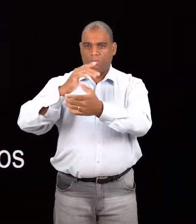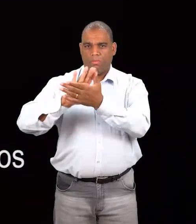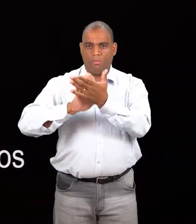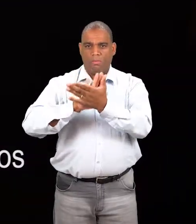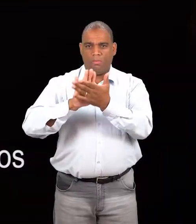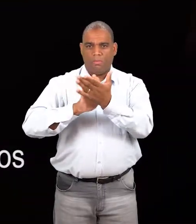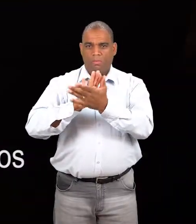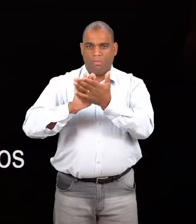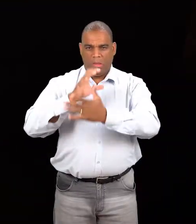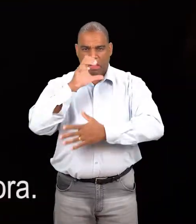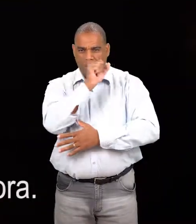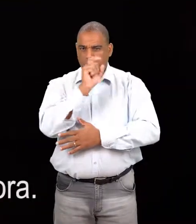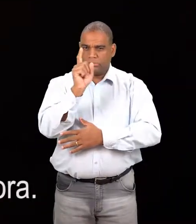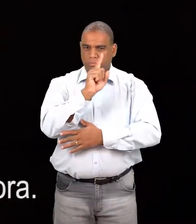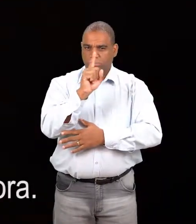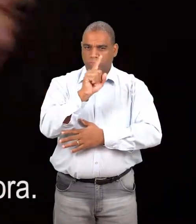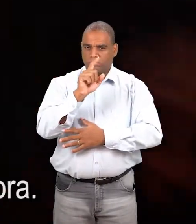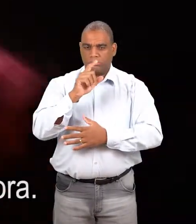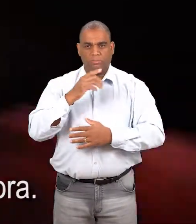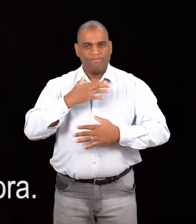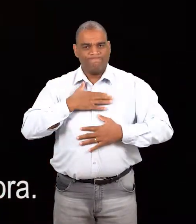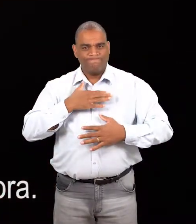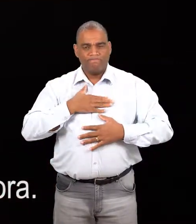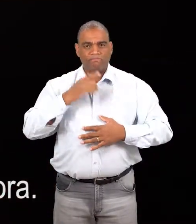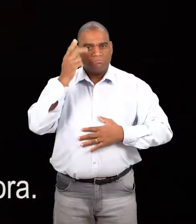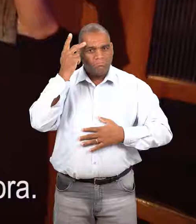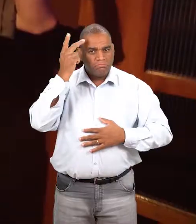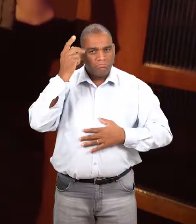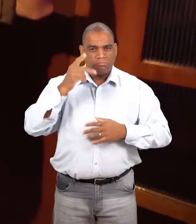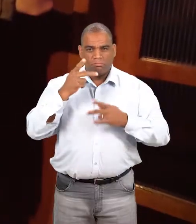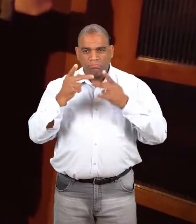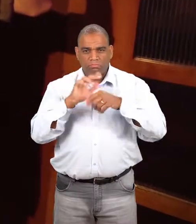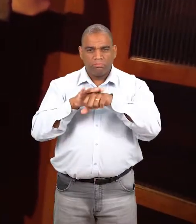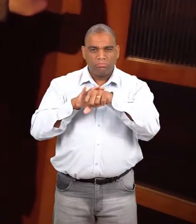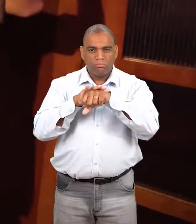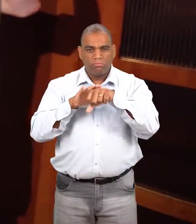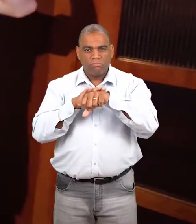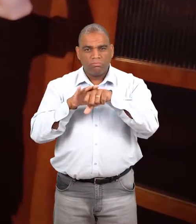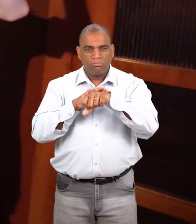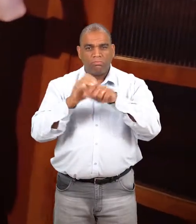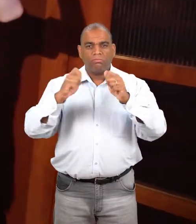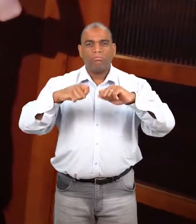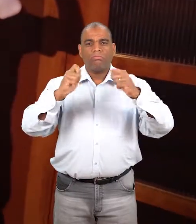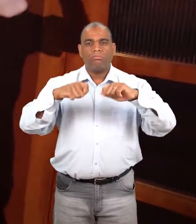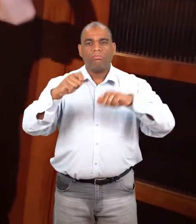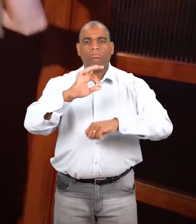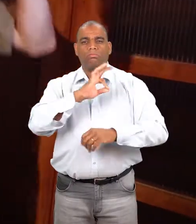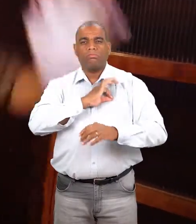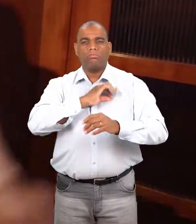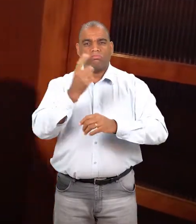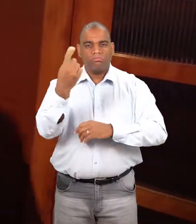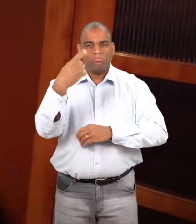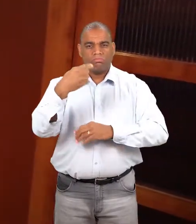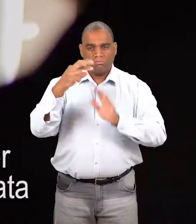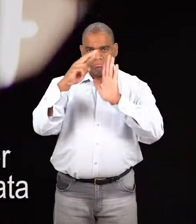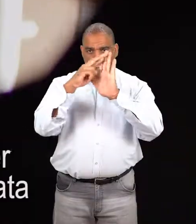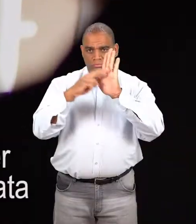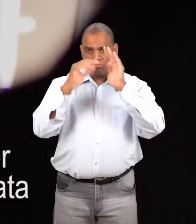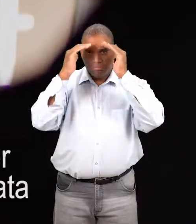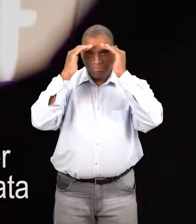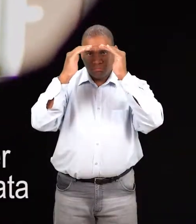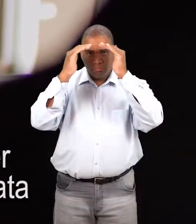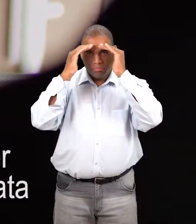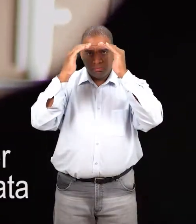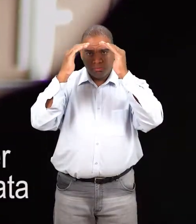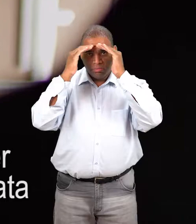Don't make any sudden movements or react in a way that might look threatening. Immediately comply with instructions from the authorities. Be